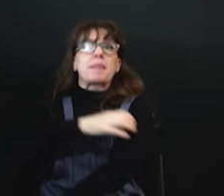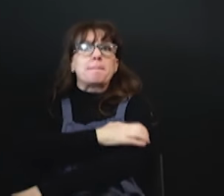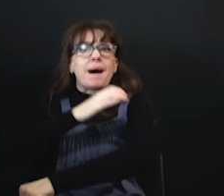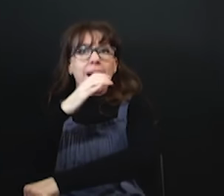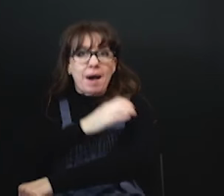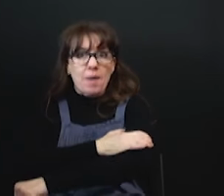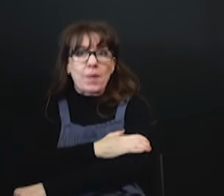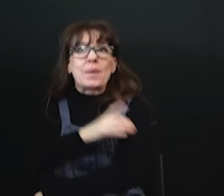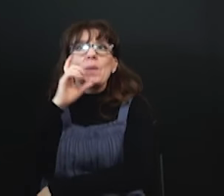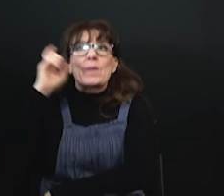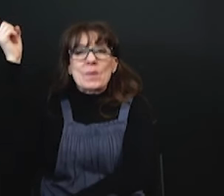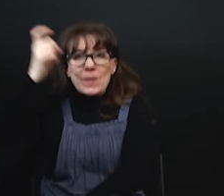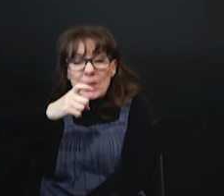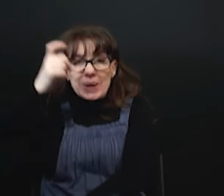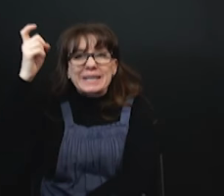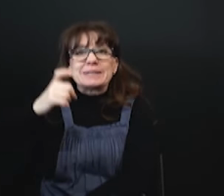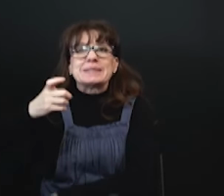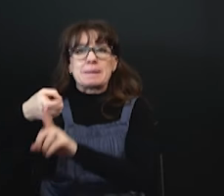wisdom of God.